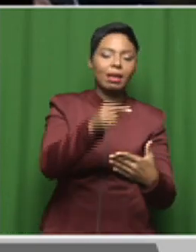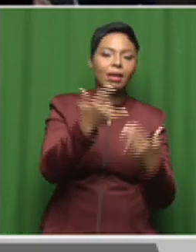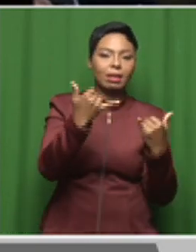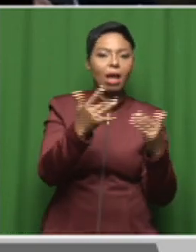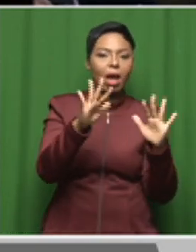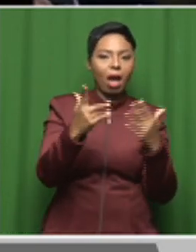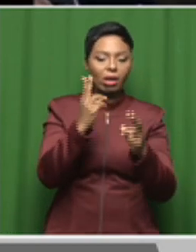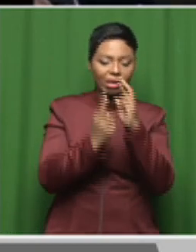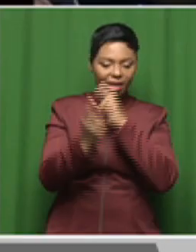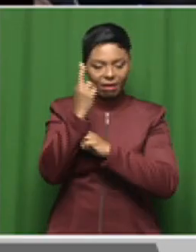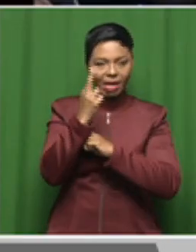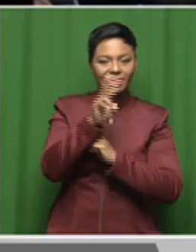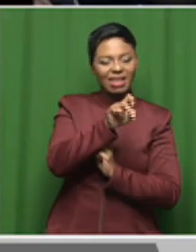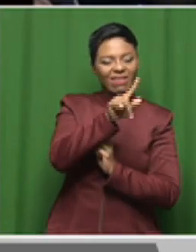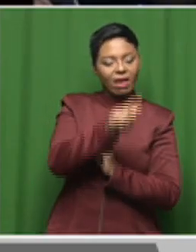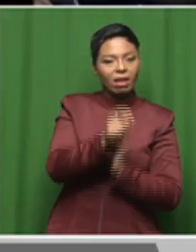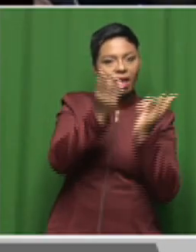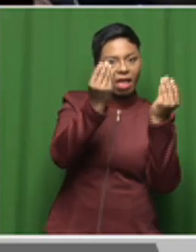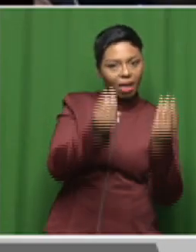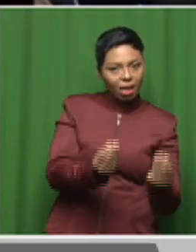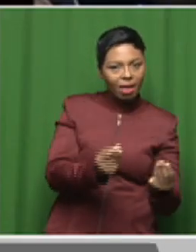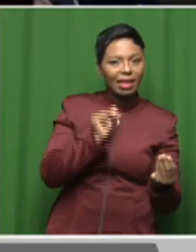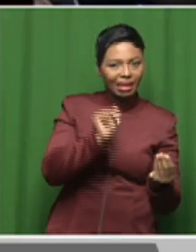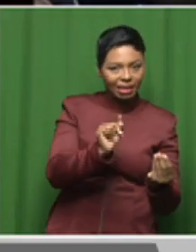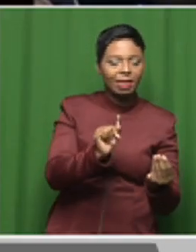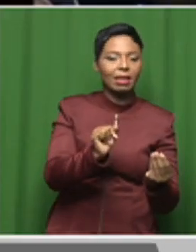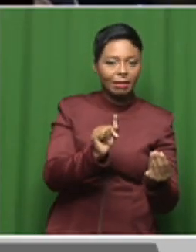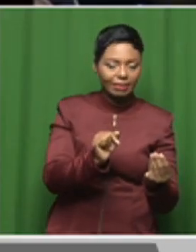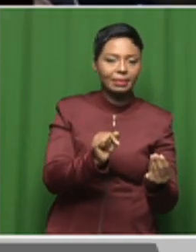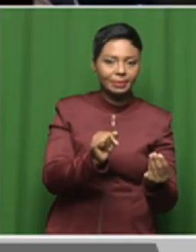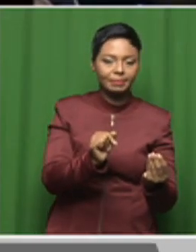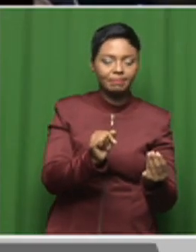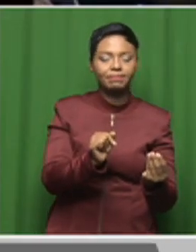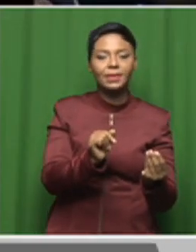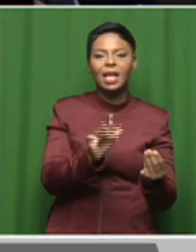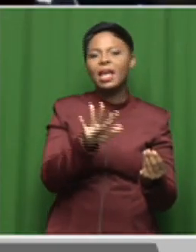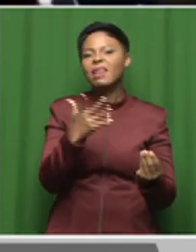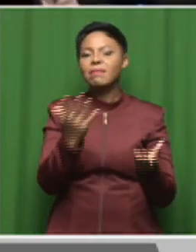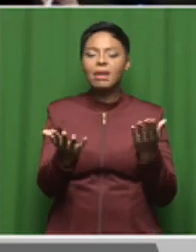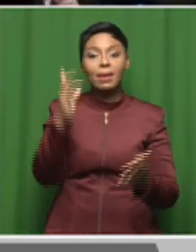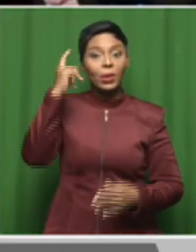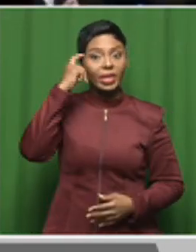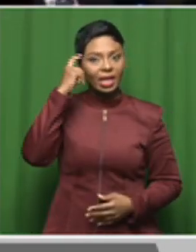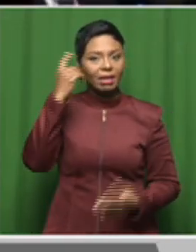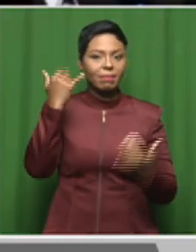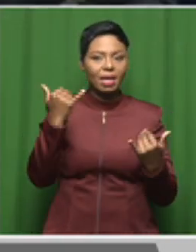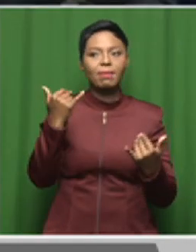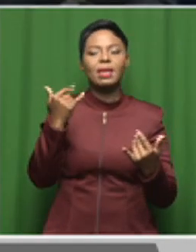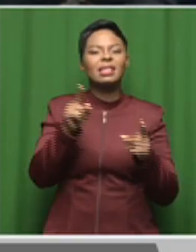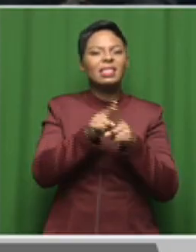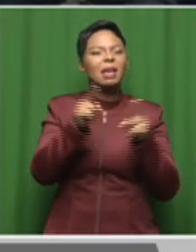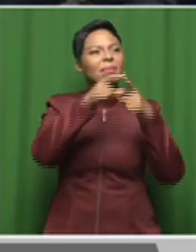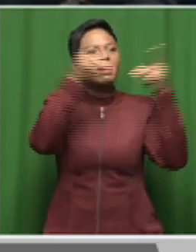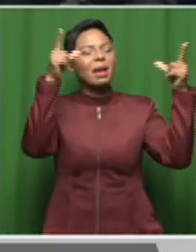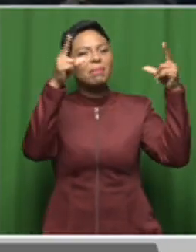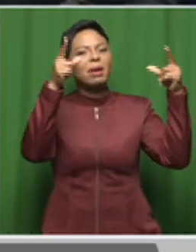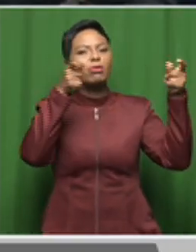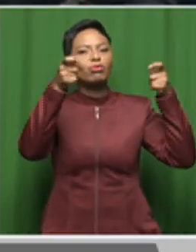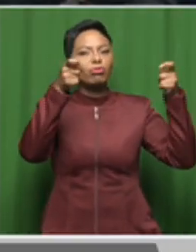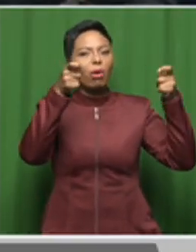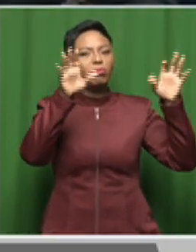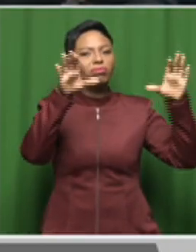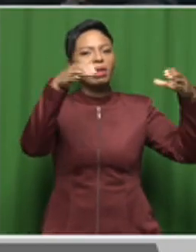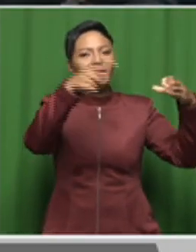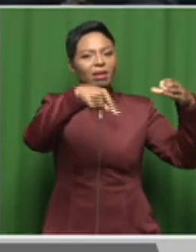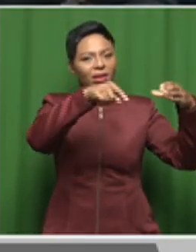lenient in this regard. And I mean, if you just think about it, even the large retailers, a lot of them has already